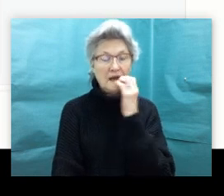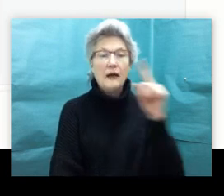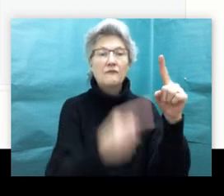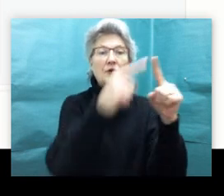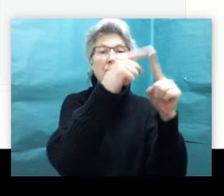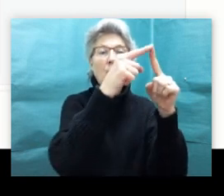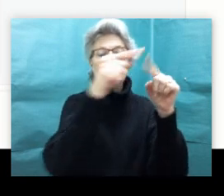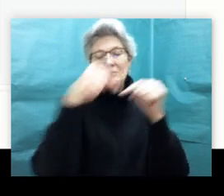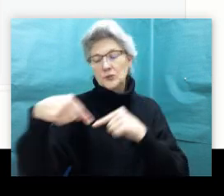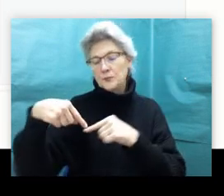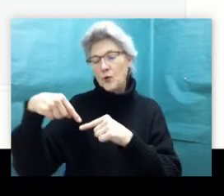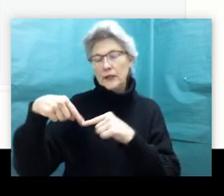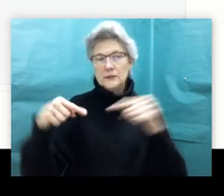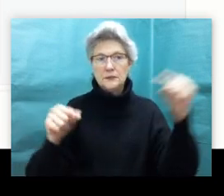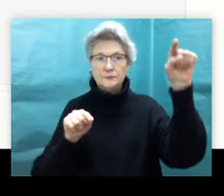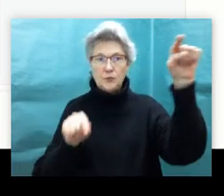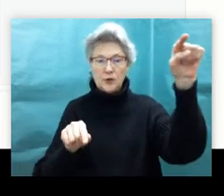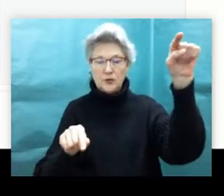Like this.